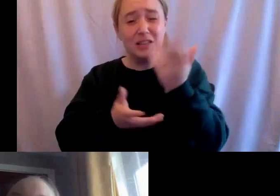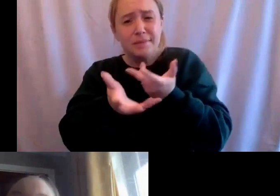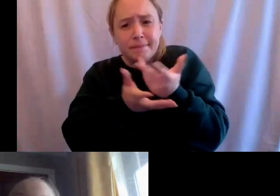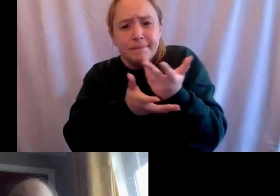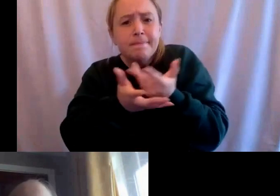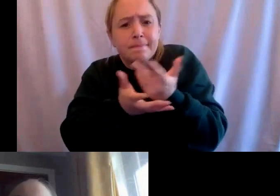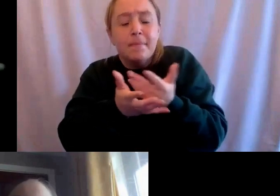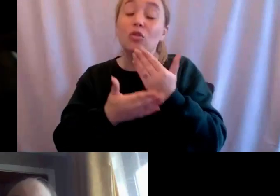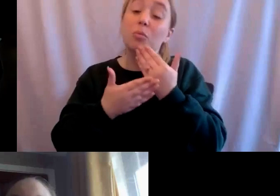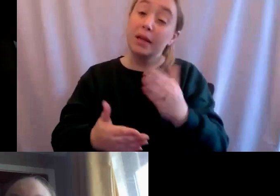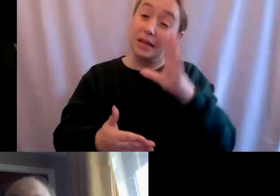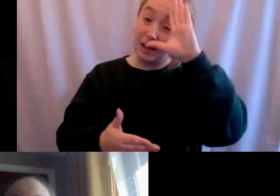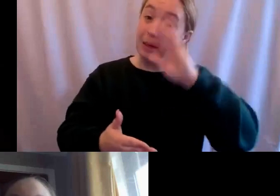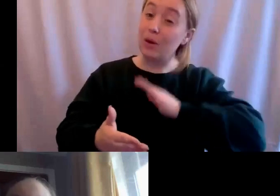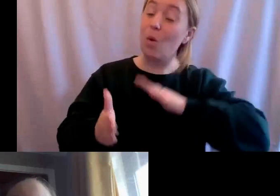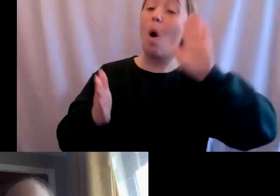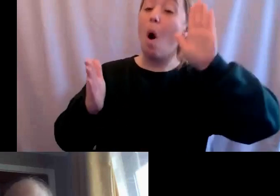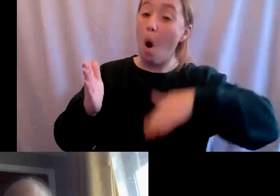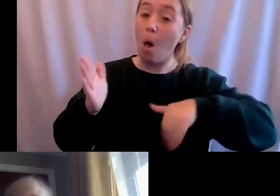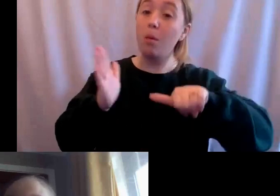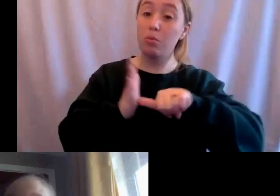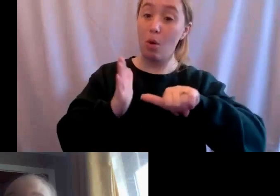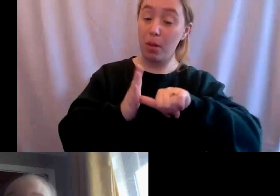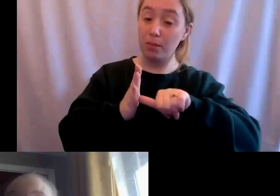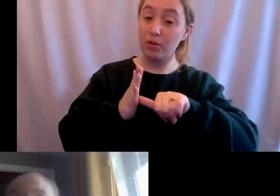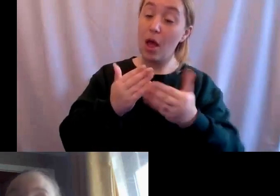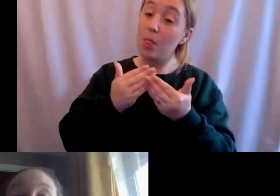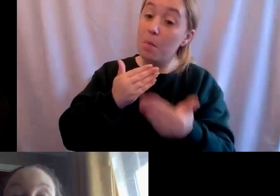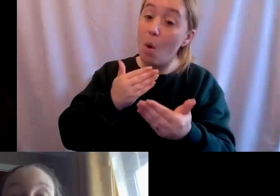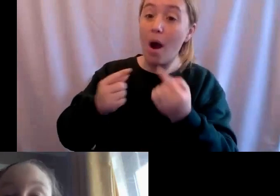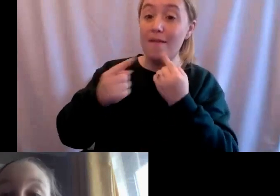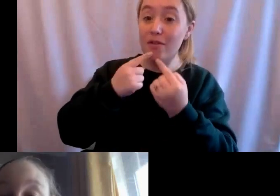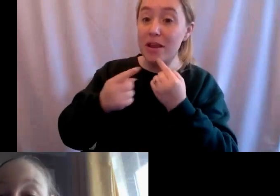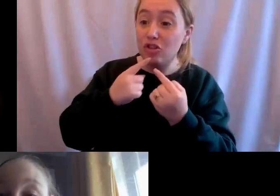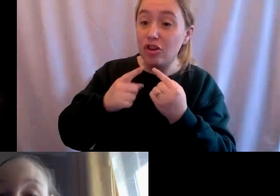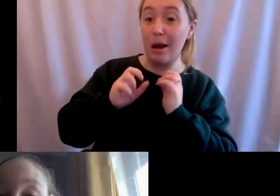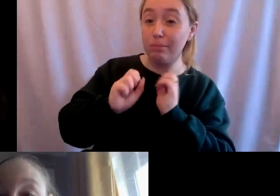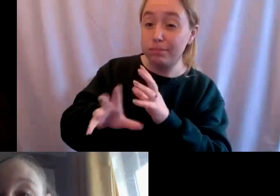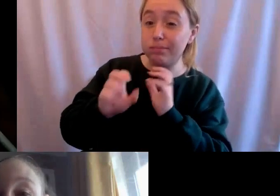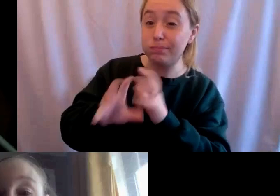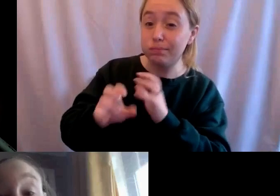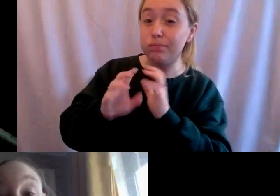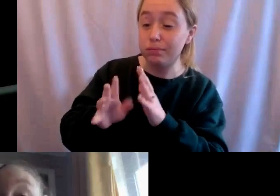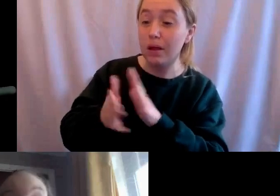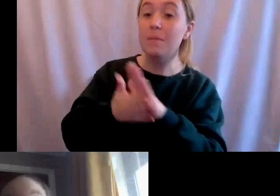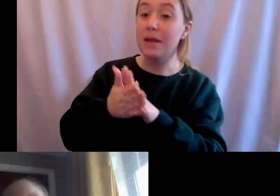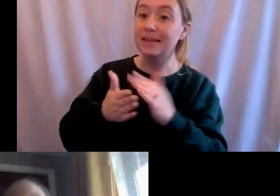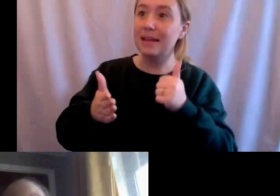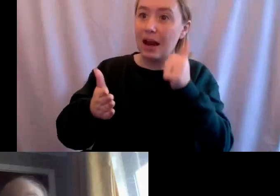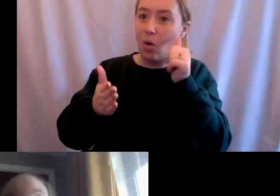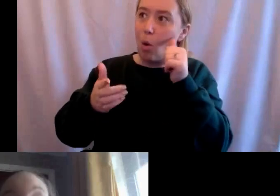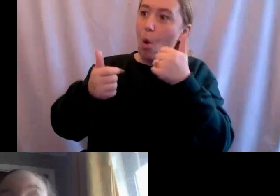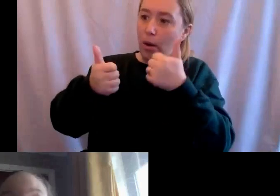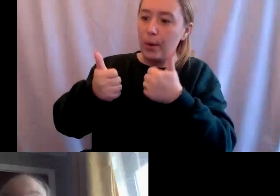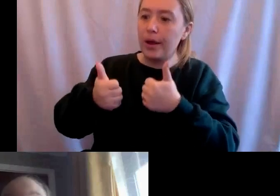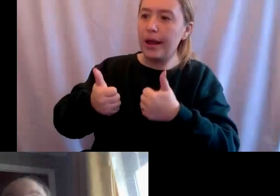know all about your problems because knowledge is power. The more we know, the more we can help you. If you need